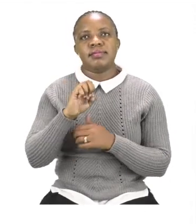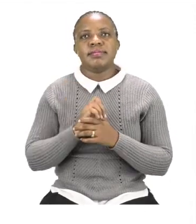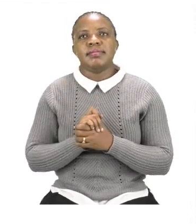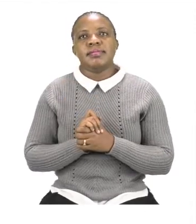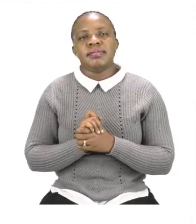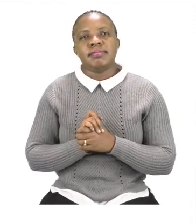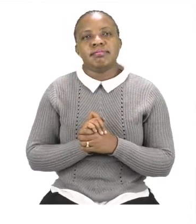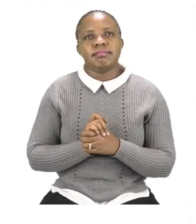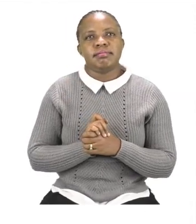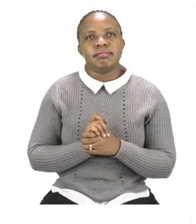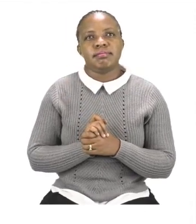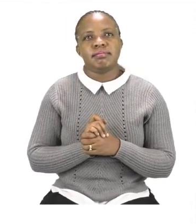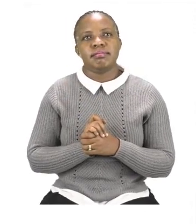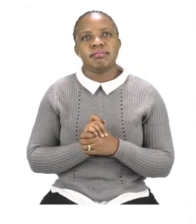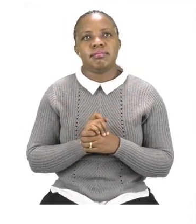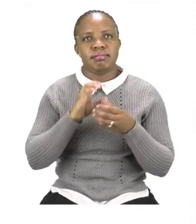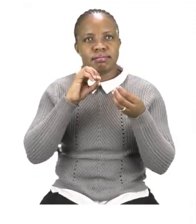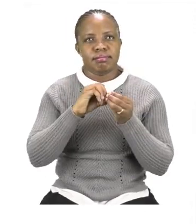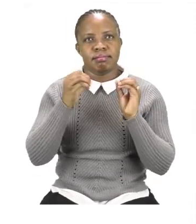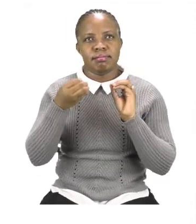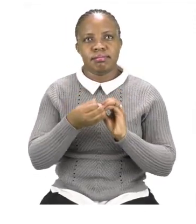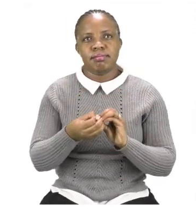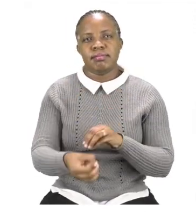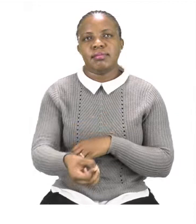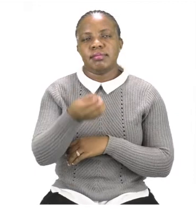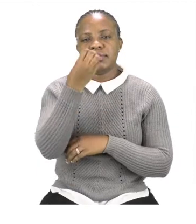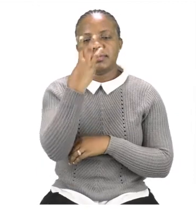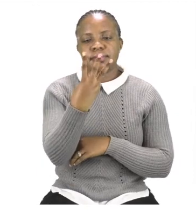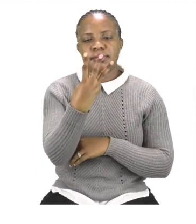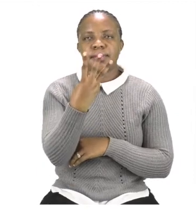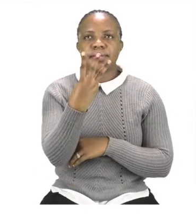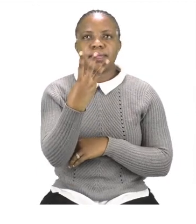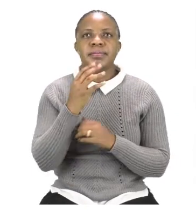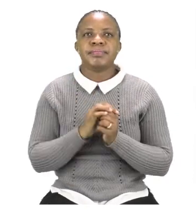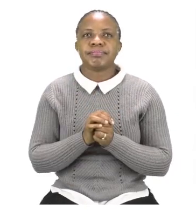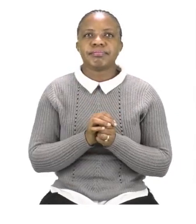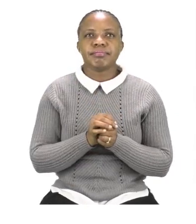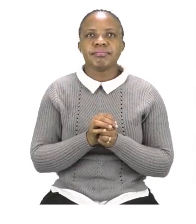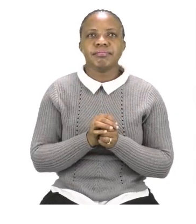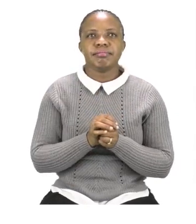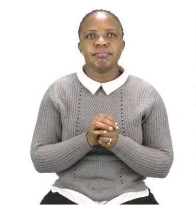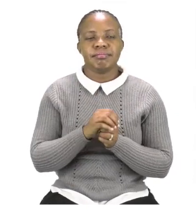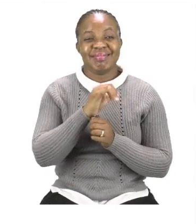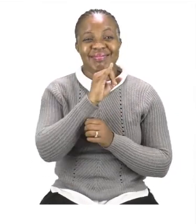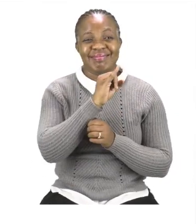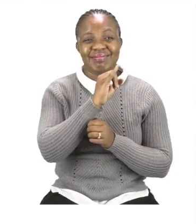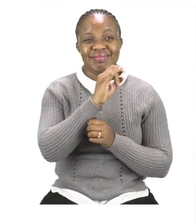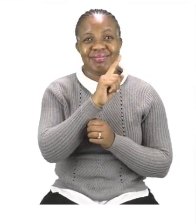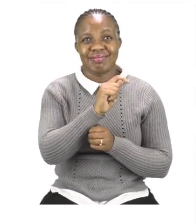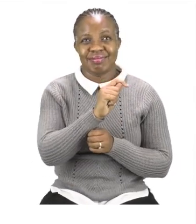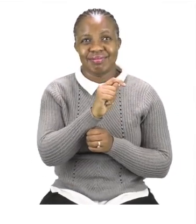Let us now do number 3 together. Number 3 says,